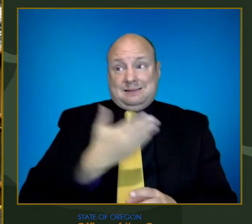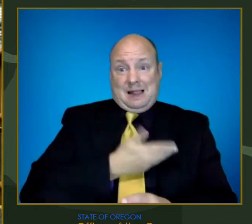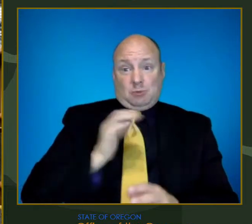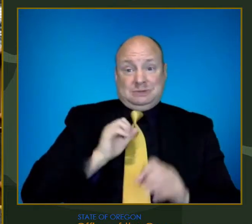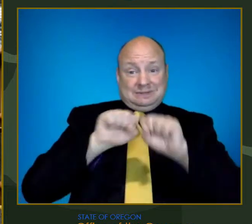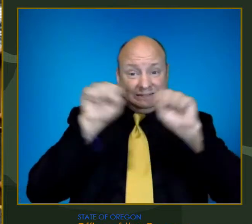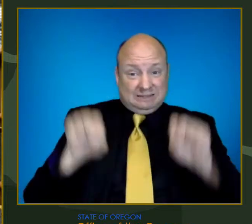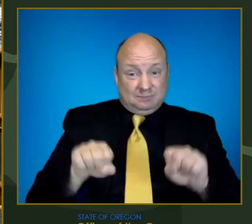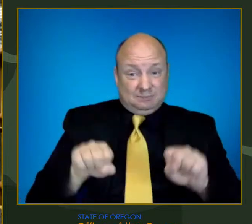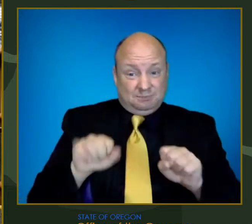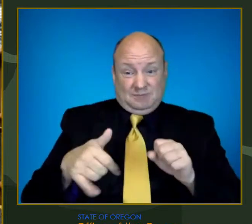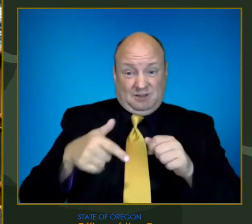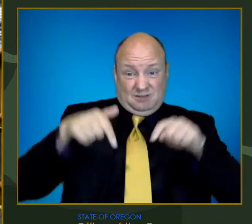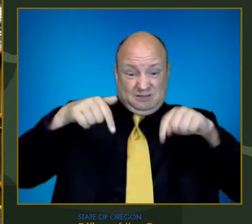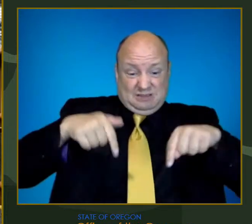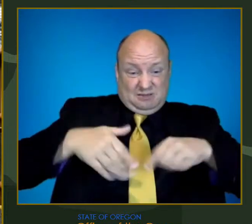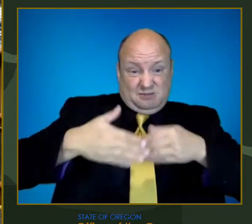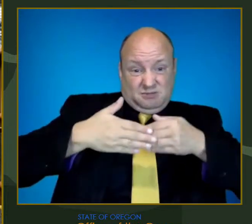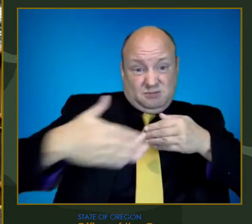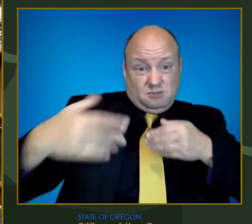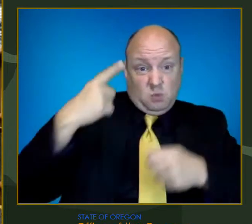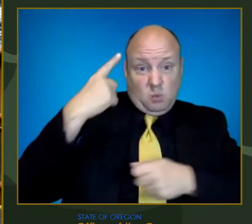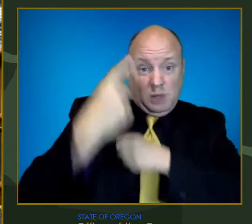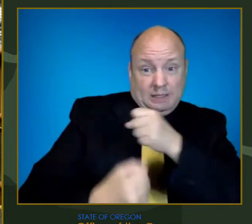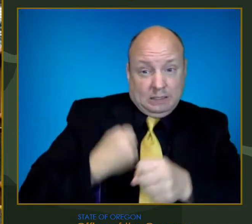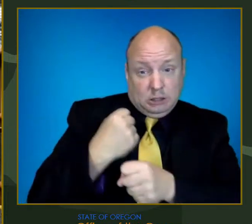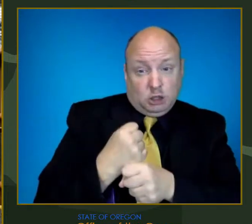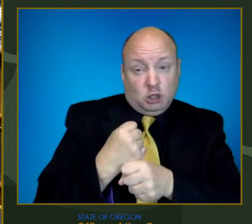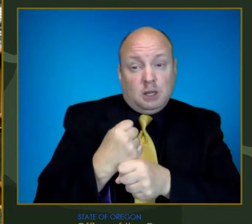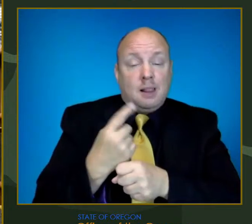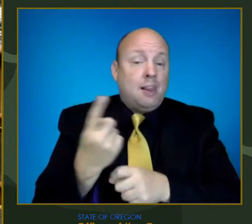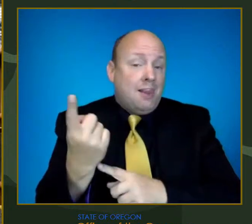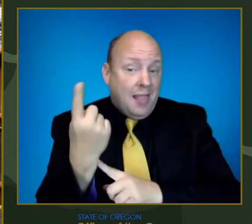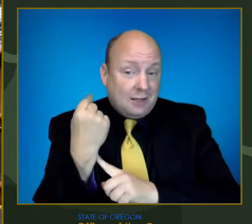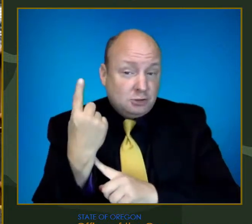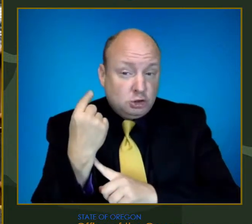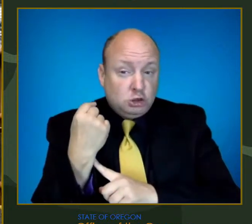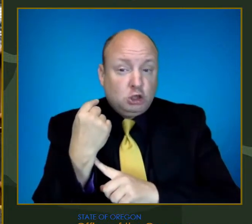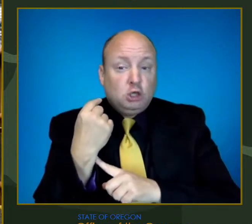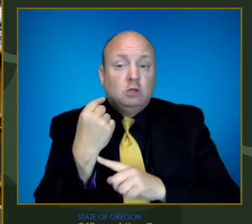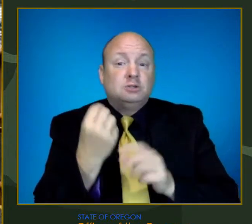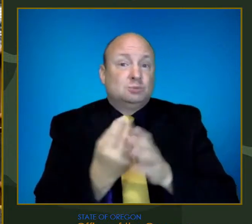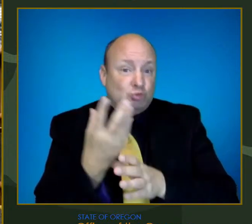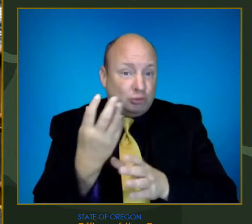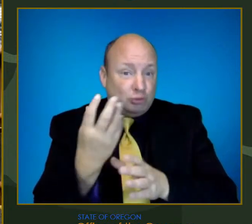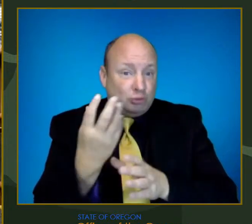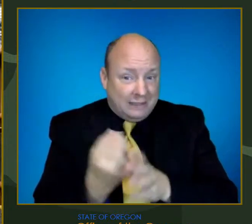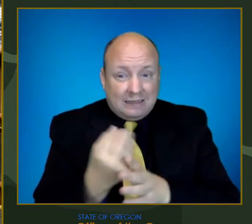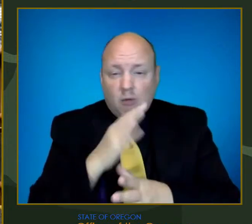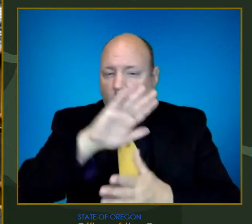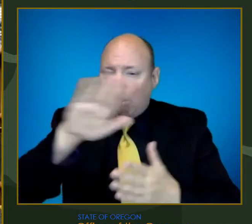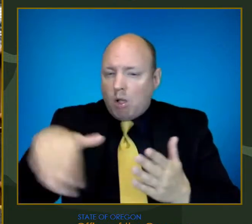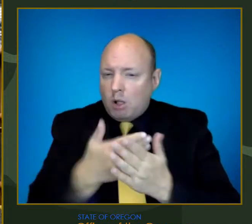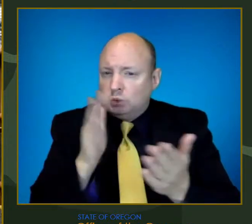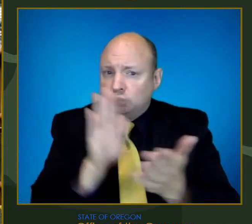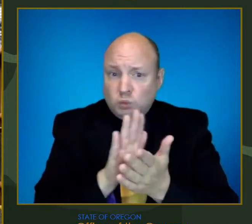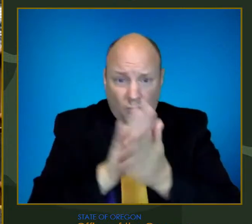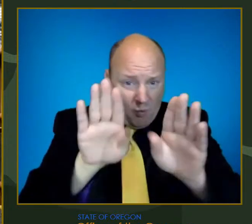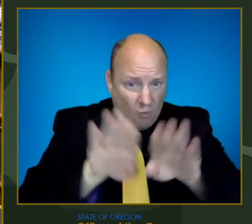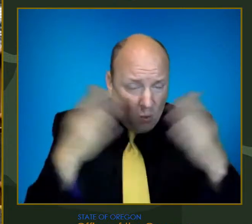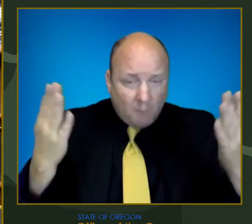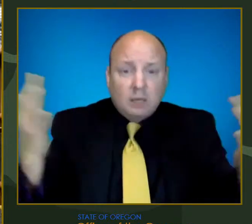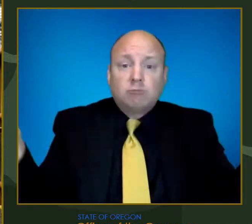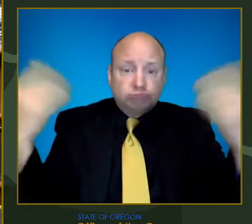school year off the success that we had last spring, when all of our schools were open to in-person instruction. Some schools did that with a portion of